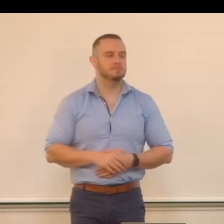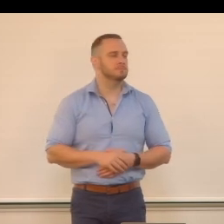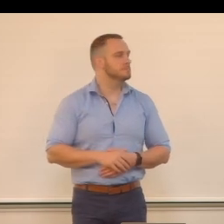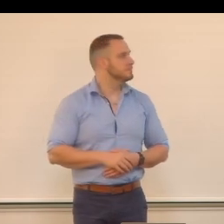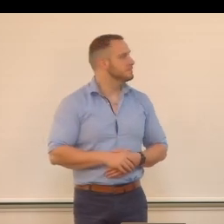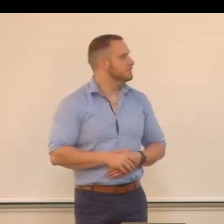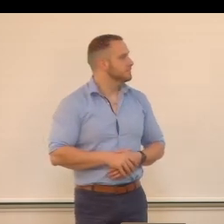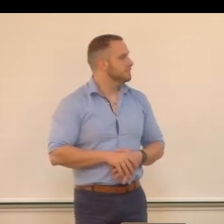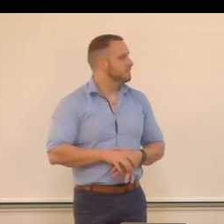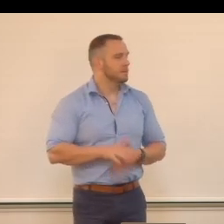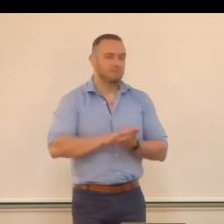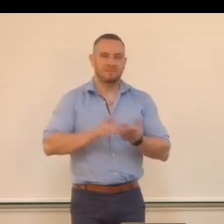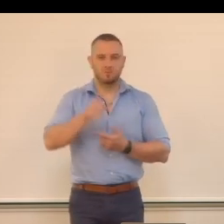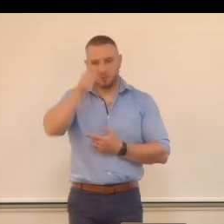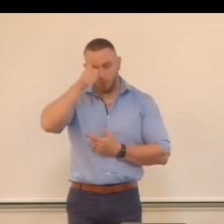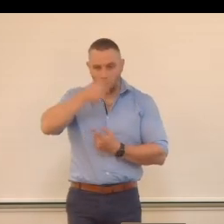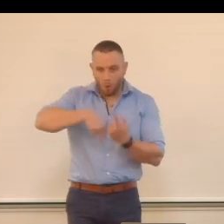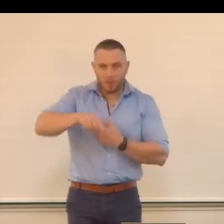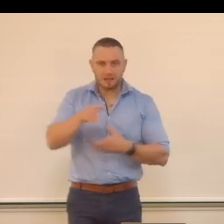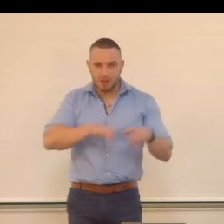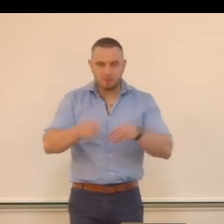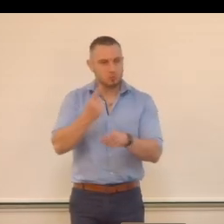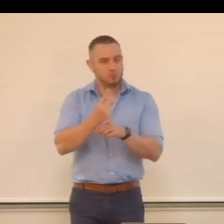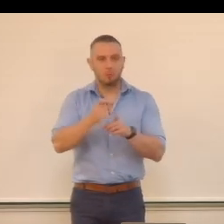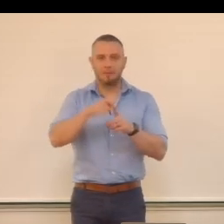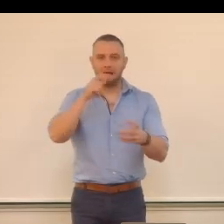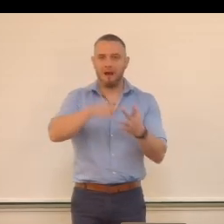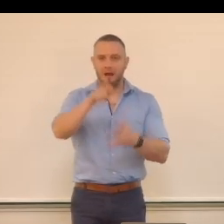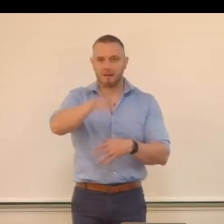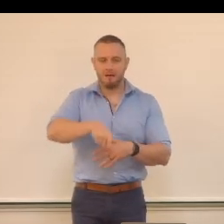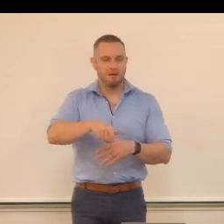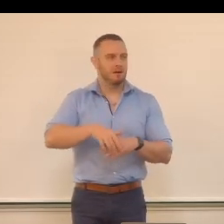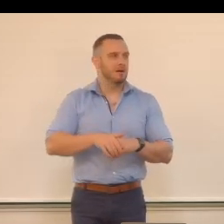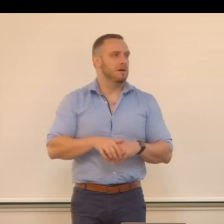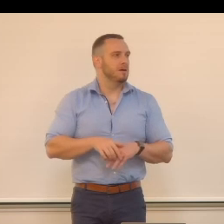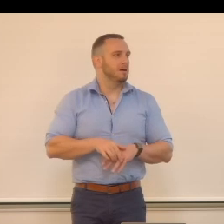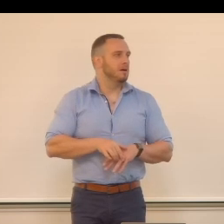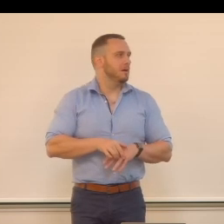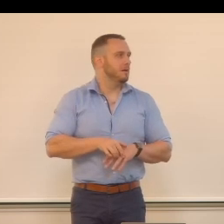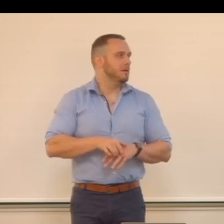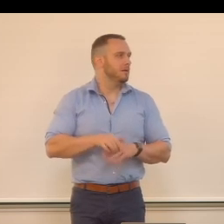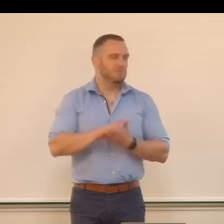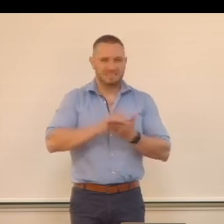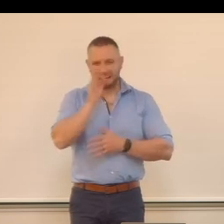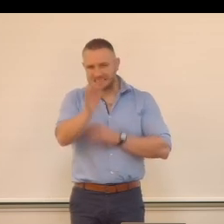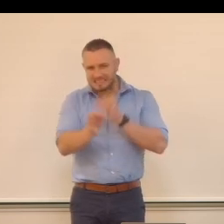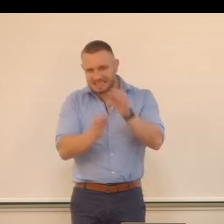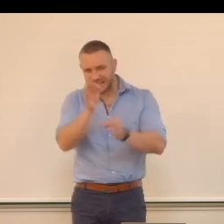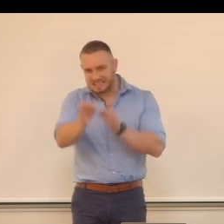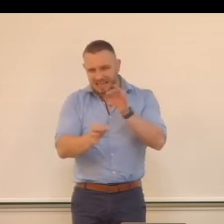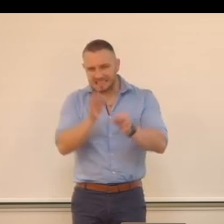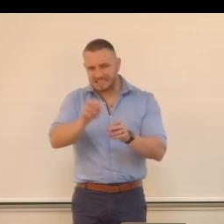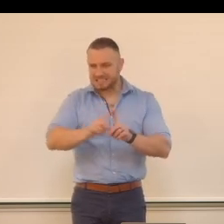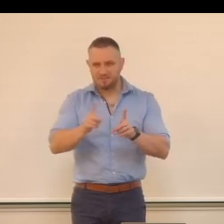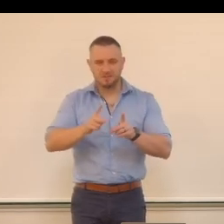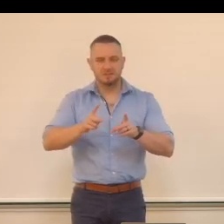So we got to know all of our experiments. So we got to talk to the PIs before starting. So we got to ask a lot of questions about the experiments we